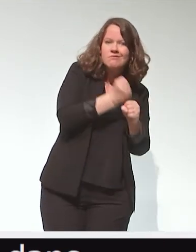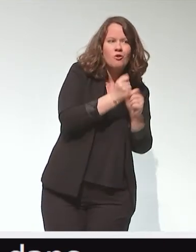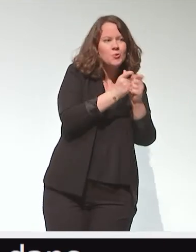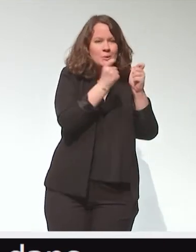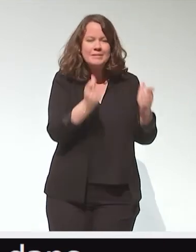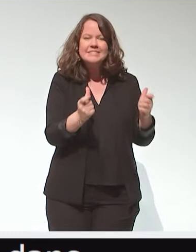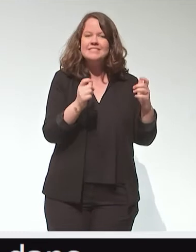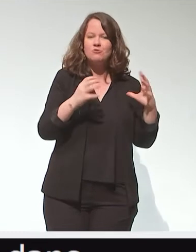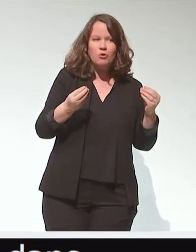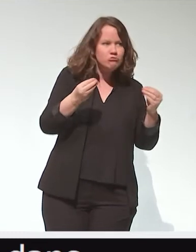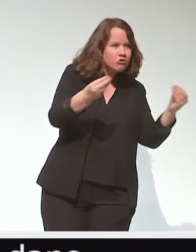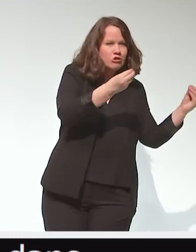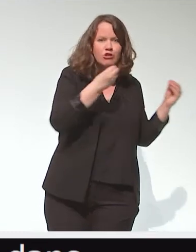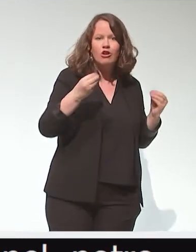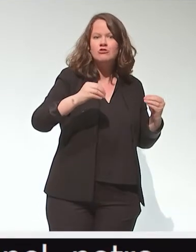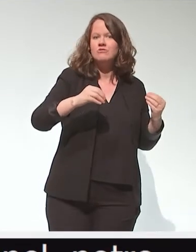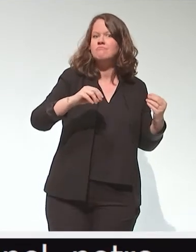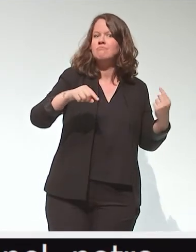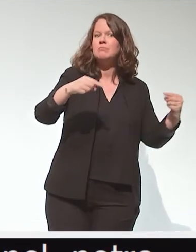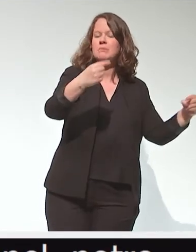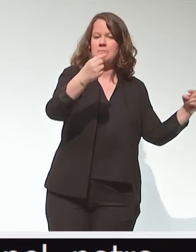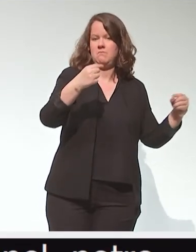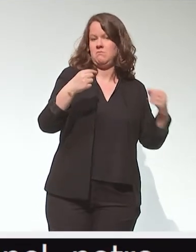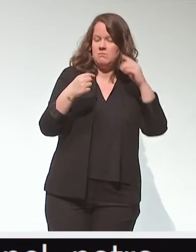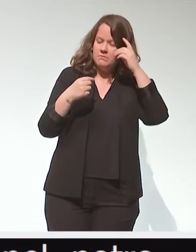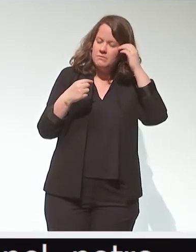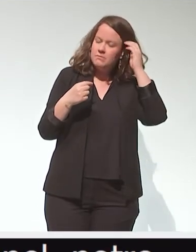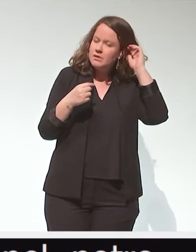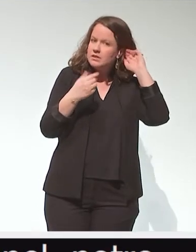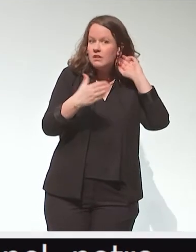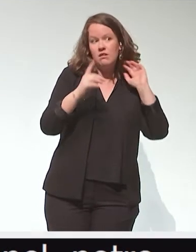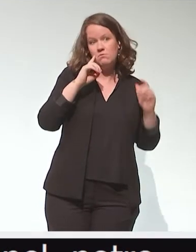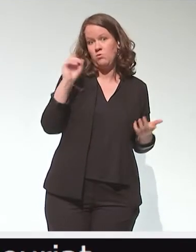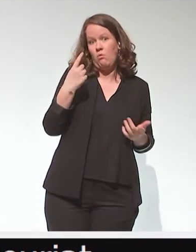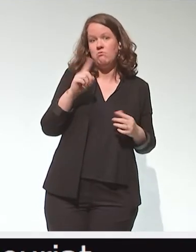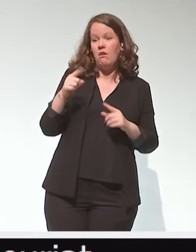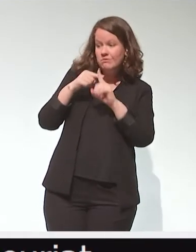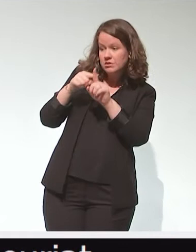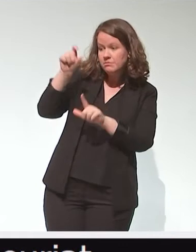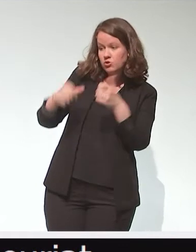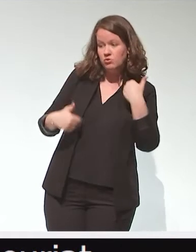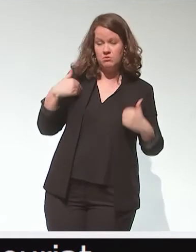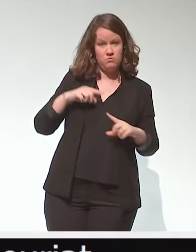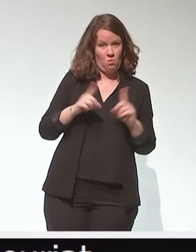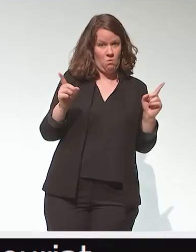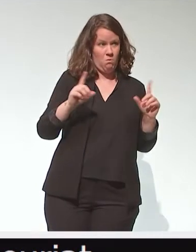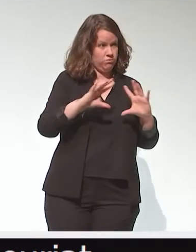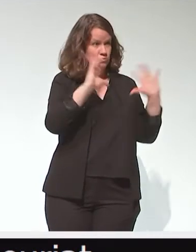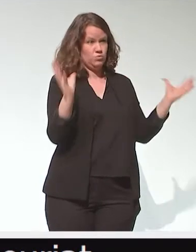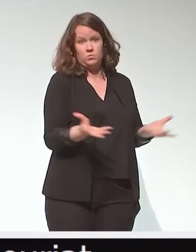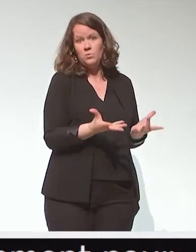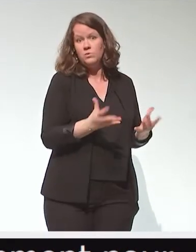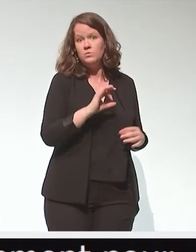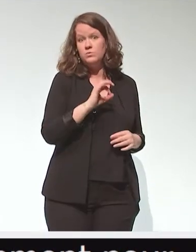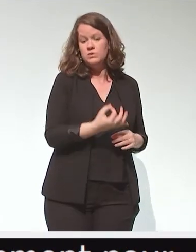with social disadvantages. But I have to admit that in the Czech Republic, this area hasn't